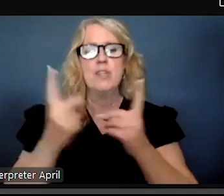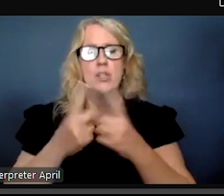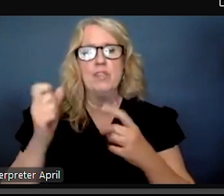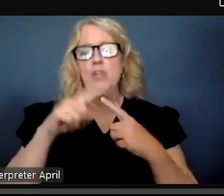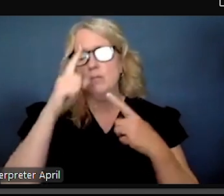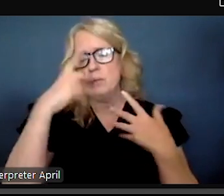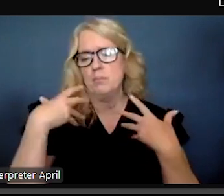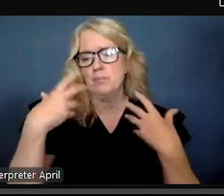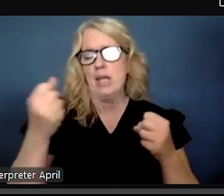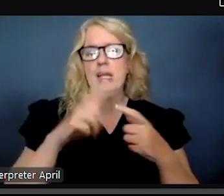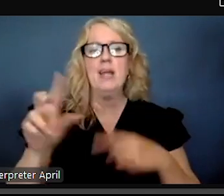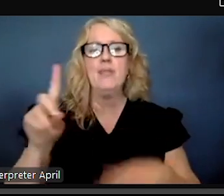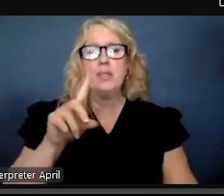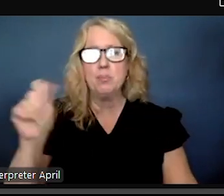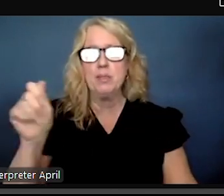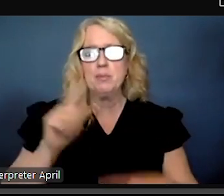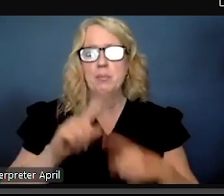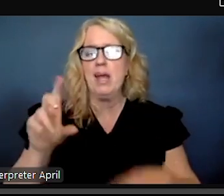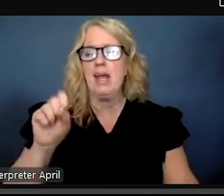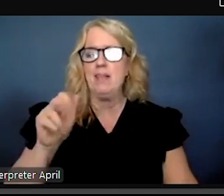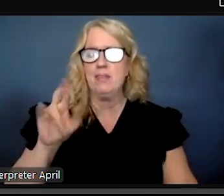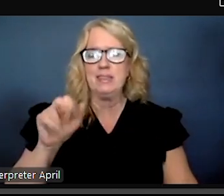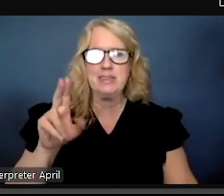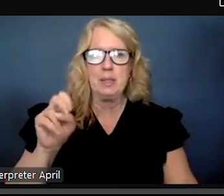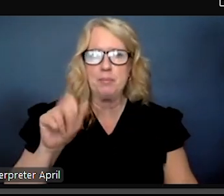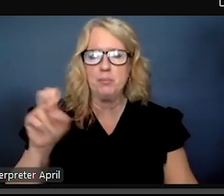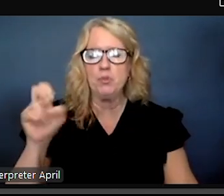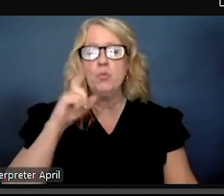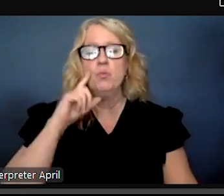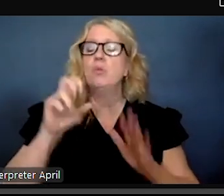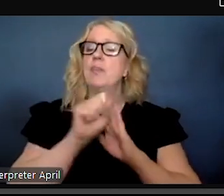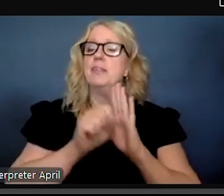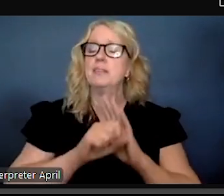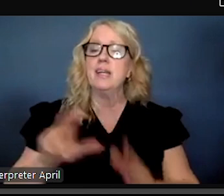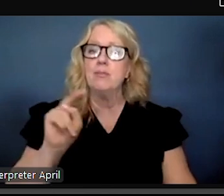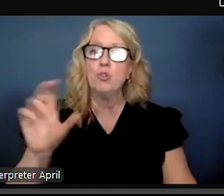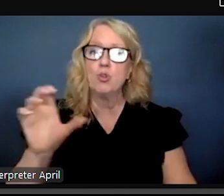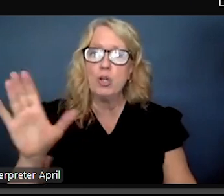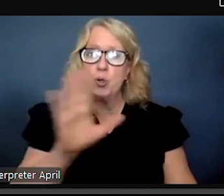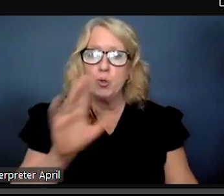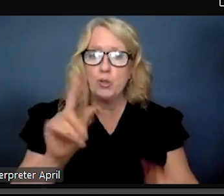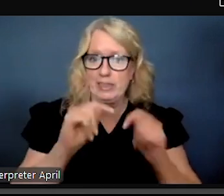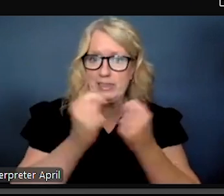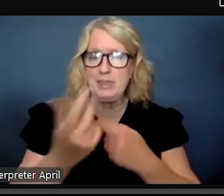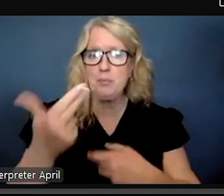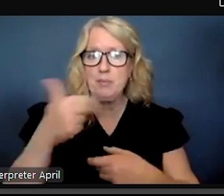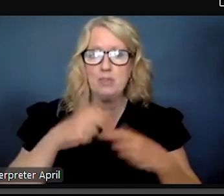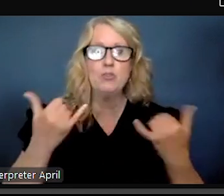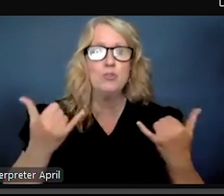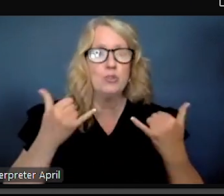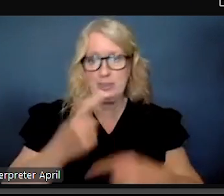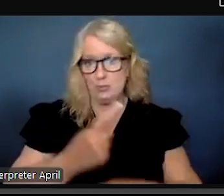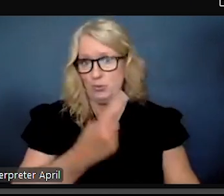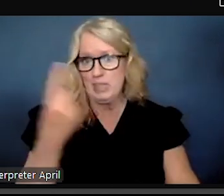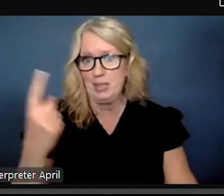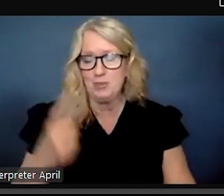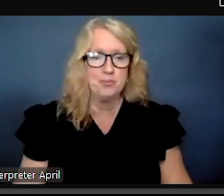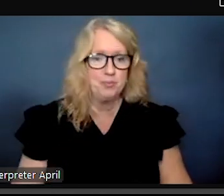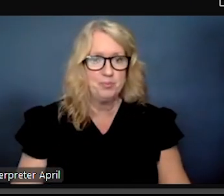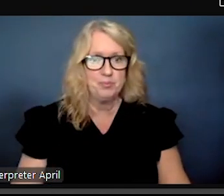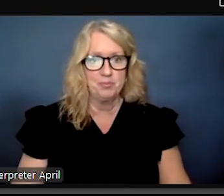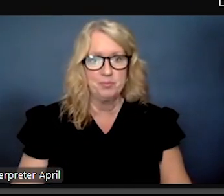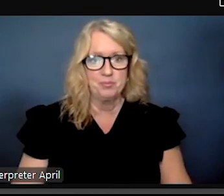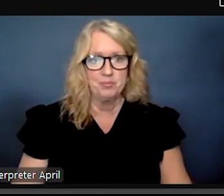Health and Developmental Disabilities and Substance Use Disorders with the state of North Carolina, and her team to talk with us about that today.